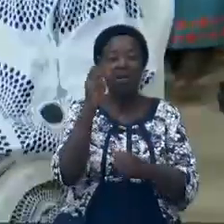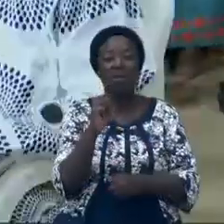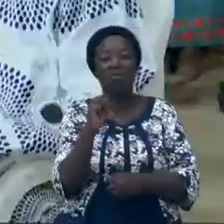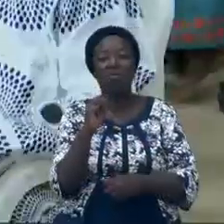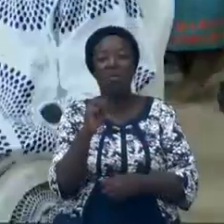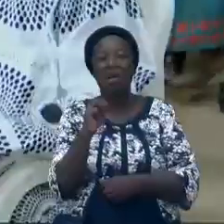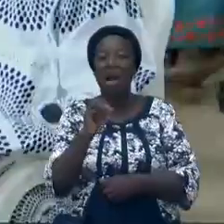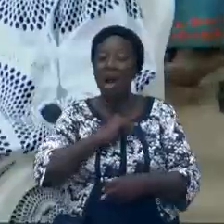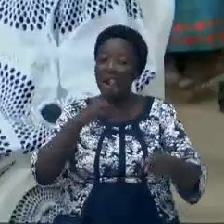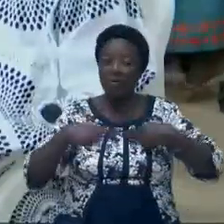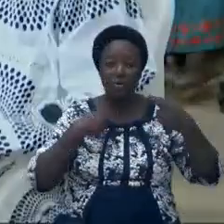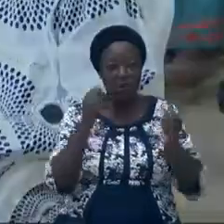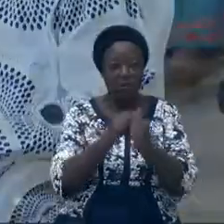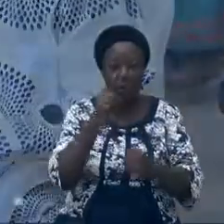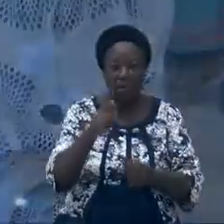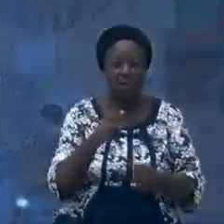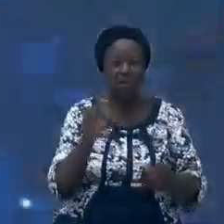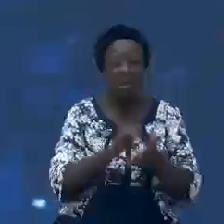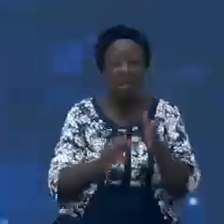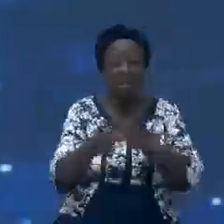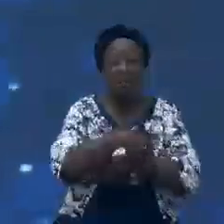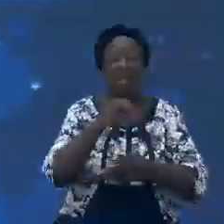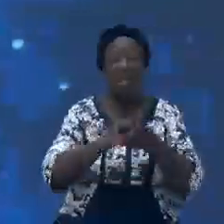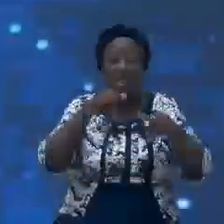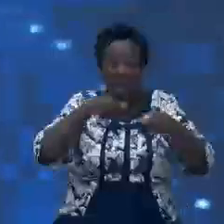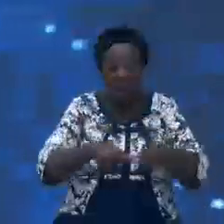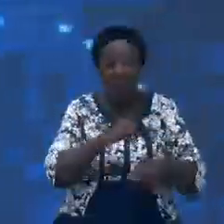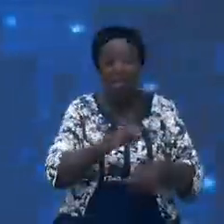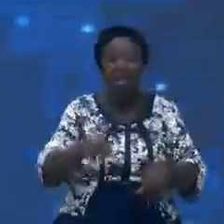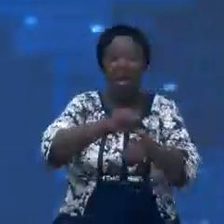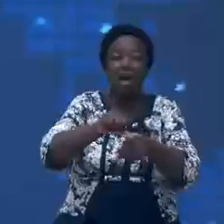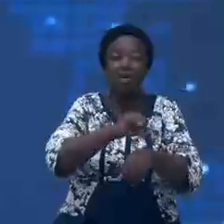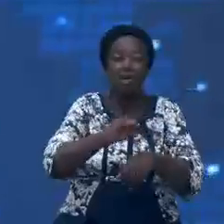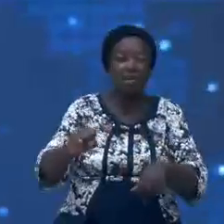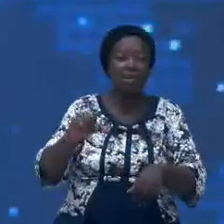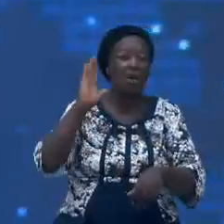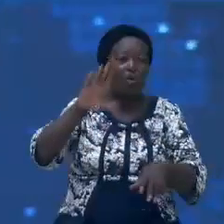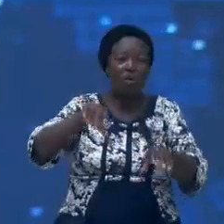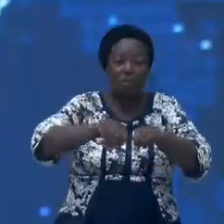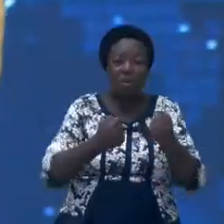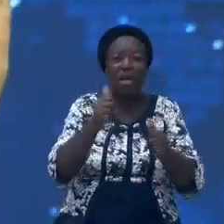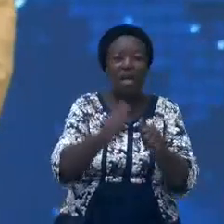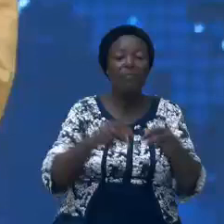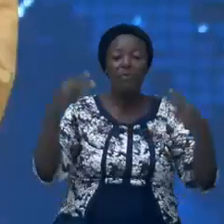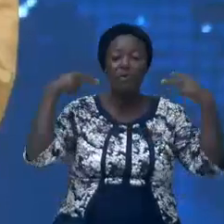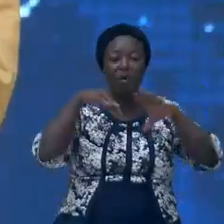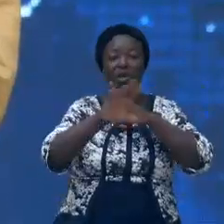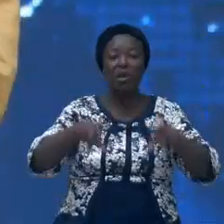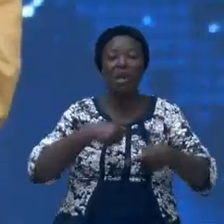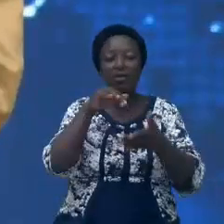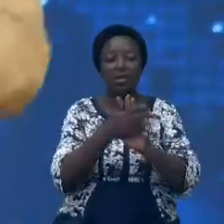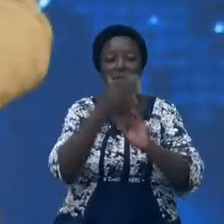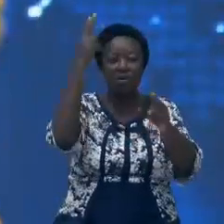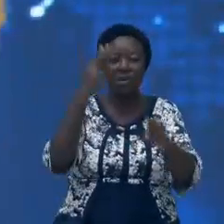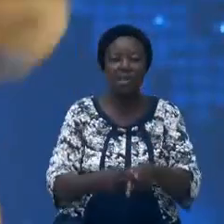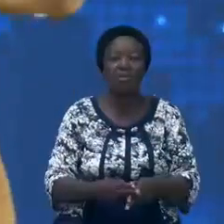with him and is still with him. I rejoice with you that today that abiding